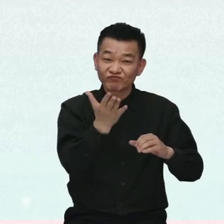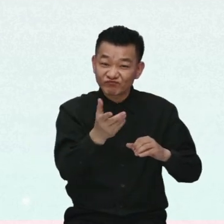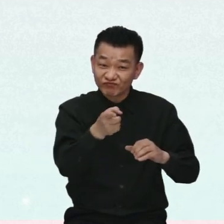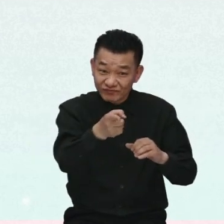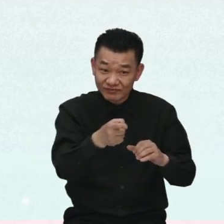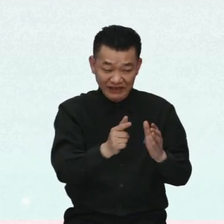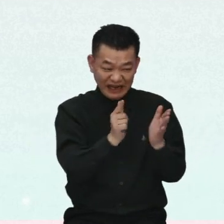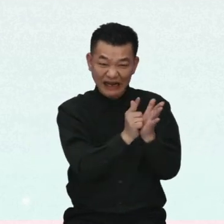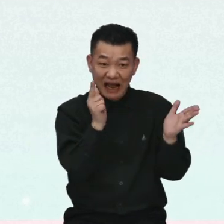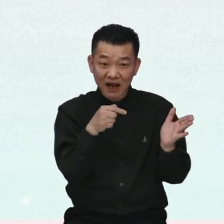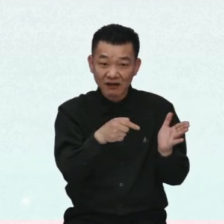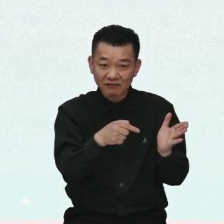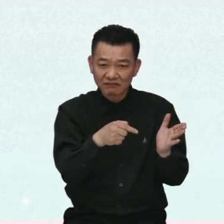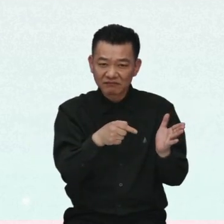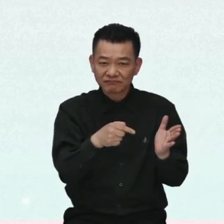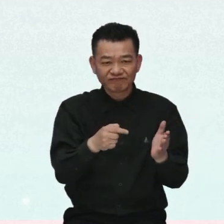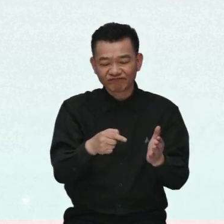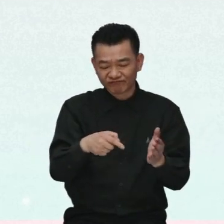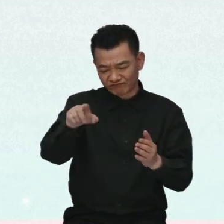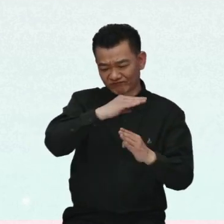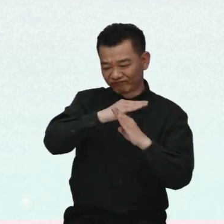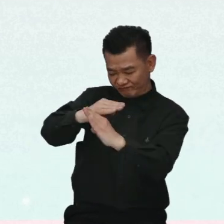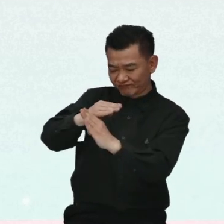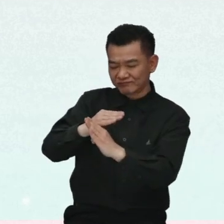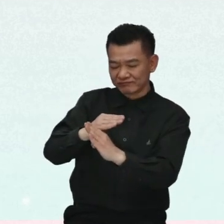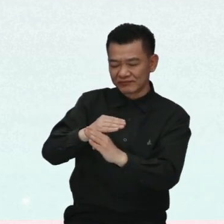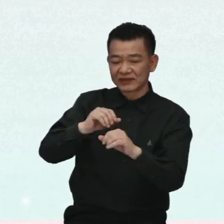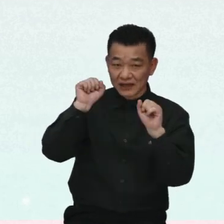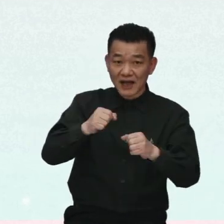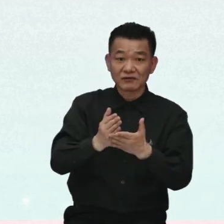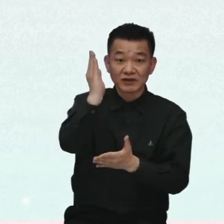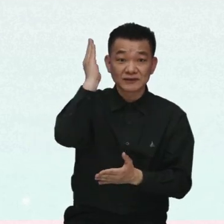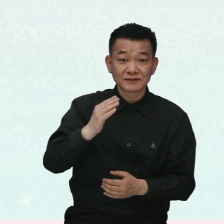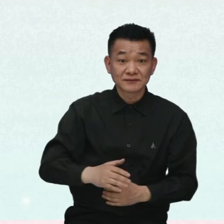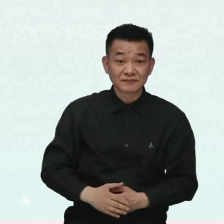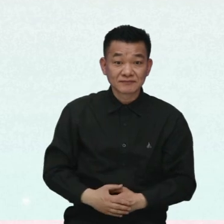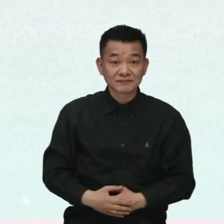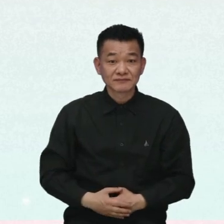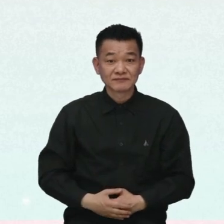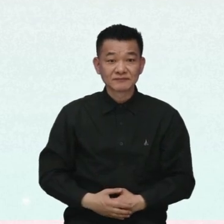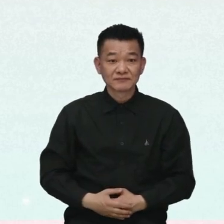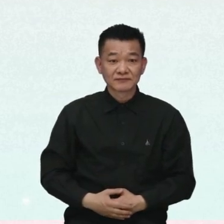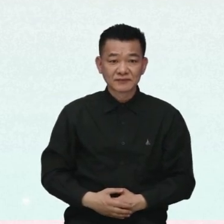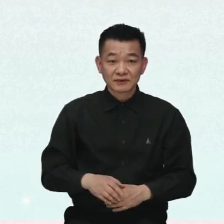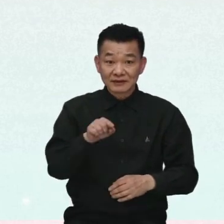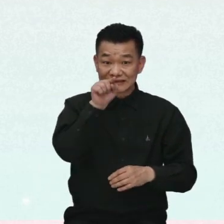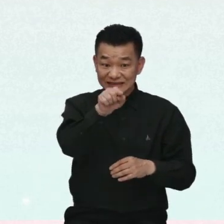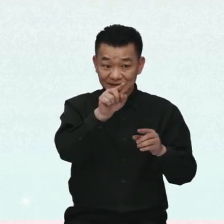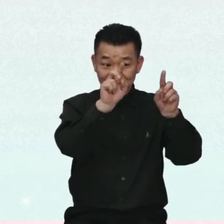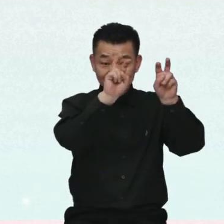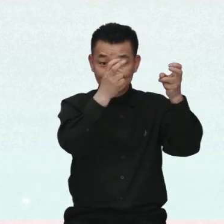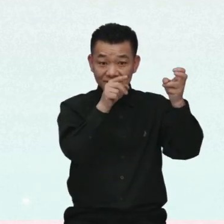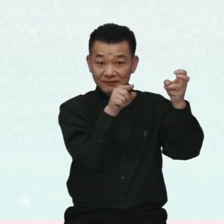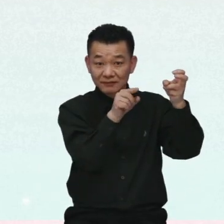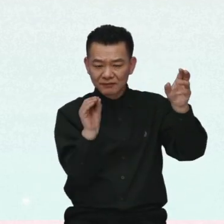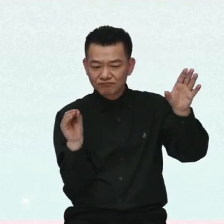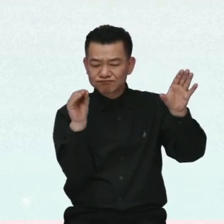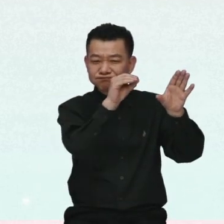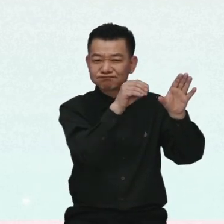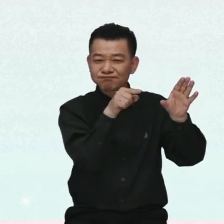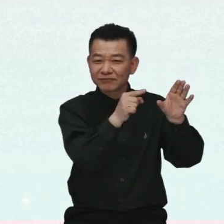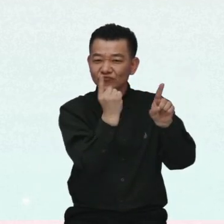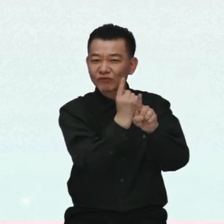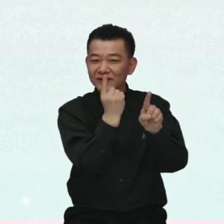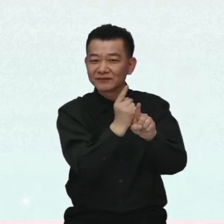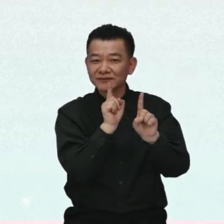or her privacy, family, home, or correspondence or other types of communication. What is the correct answer for the